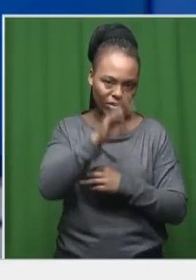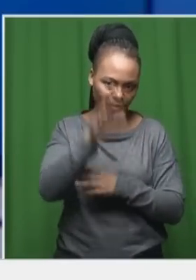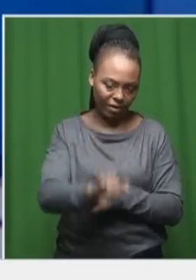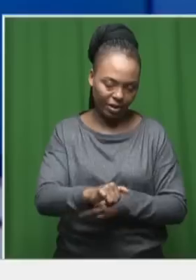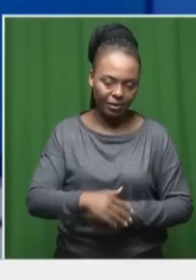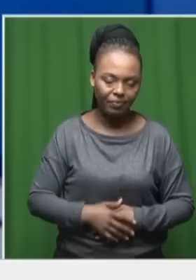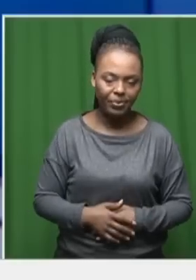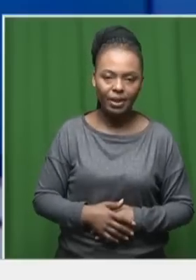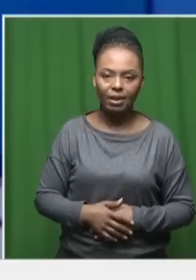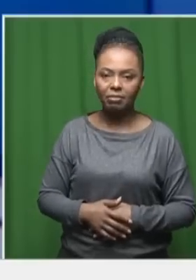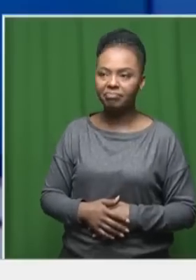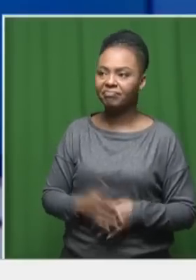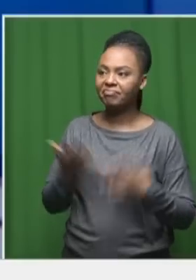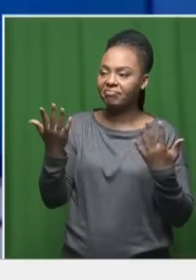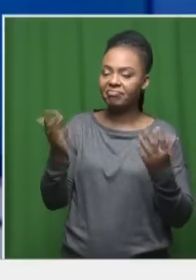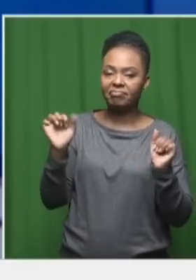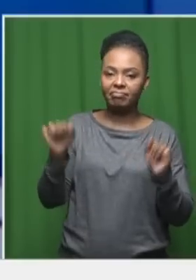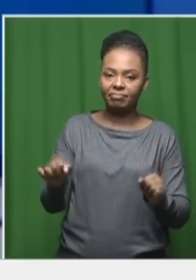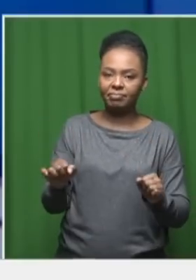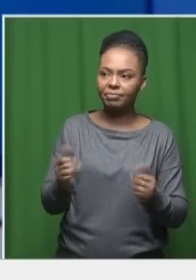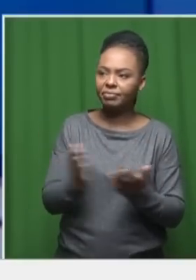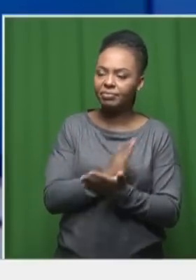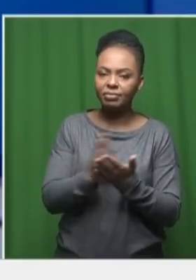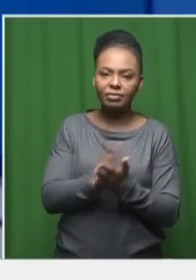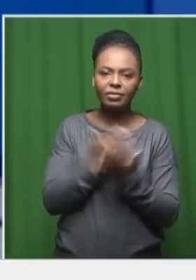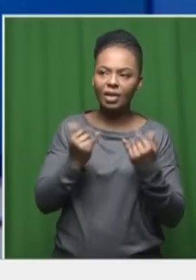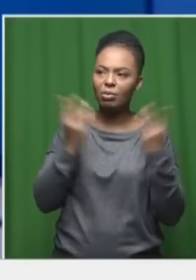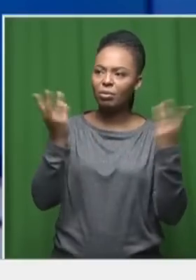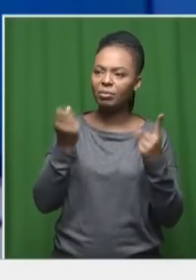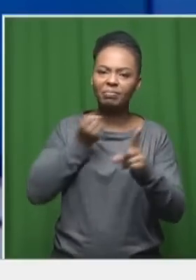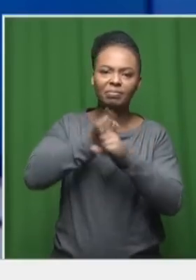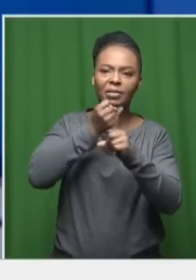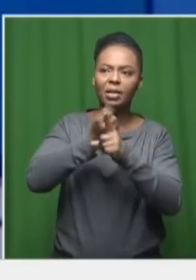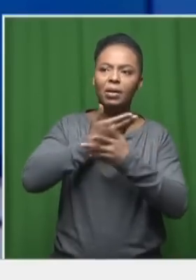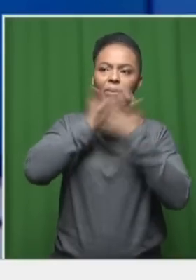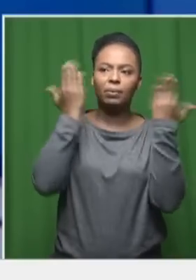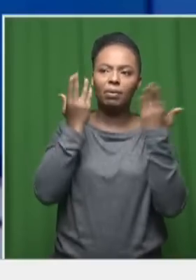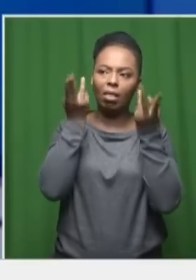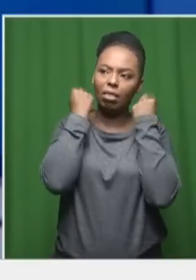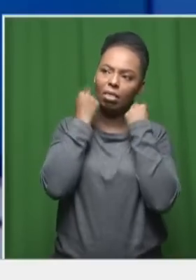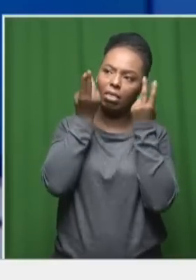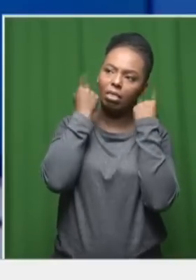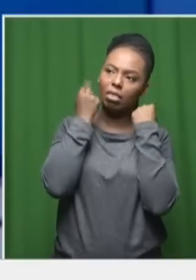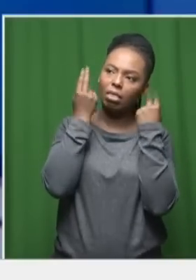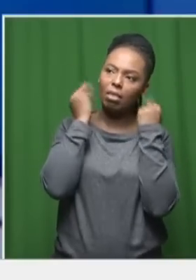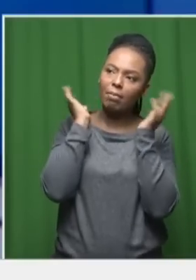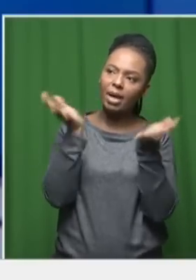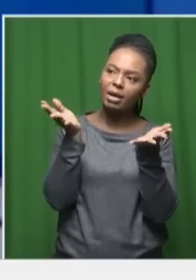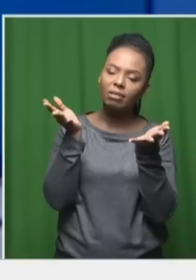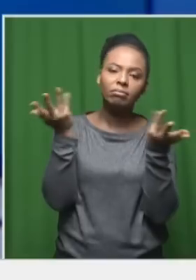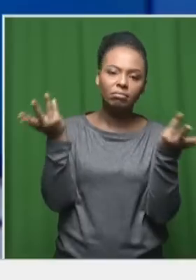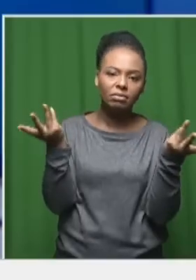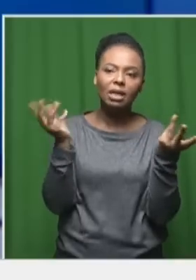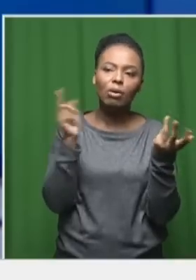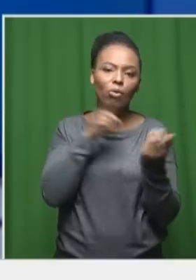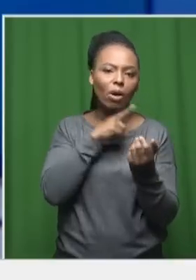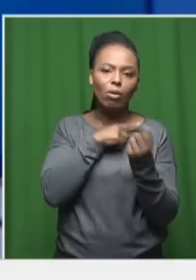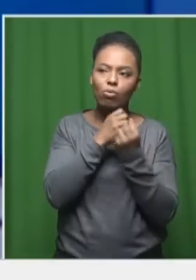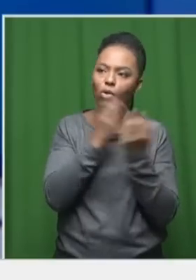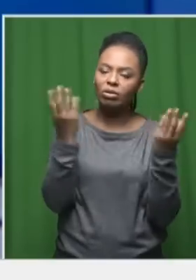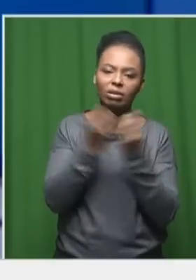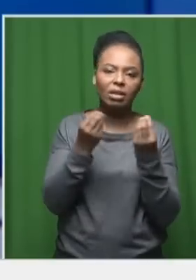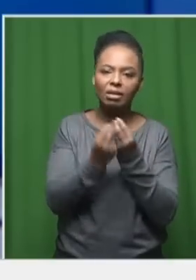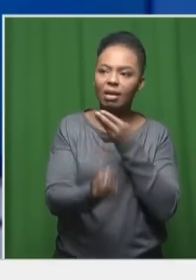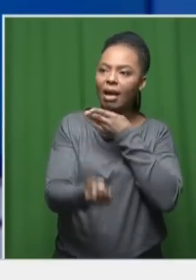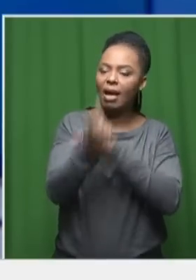the whole notion of active citizenry is one that we also just pay lip service to. Because when it comes down to it, things happen